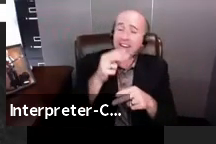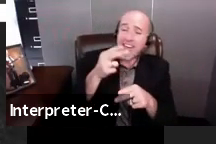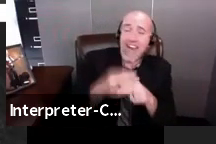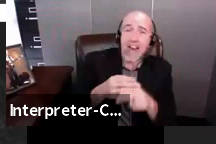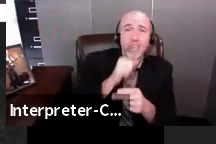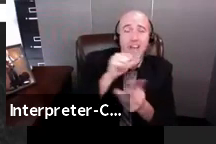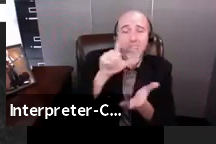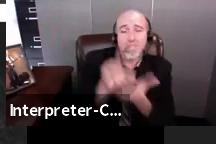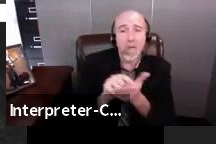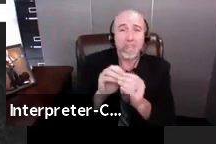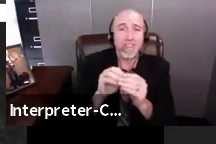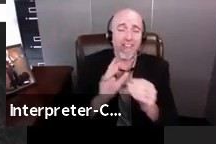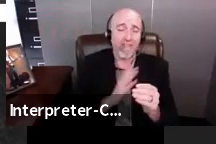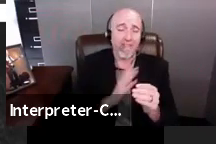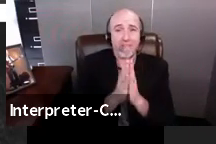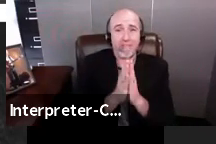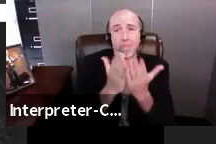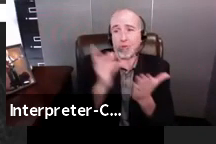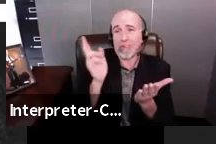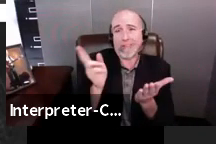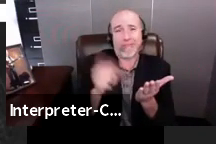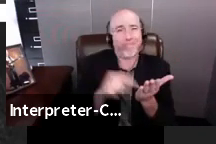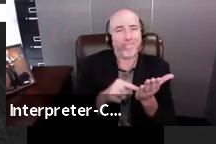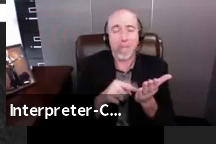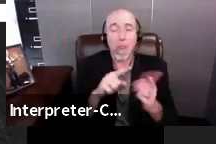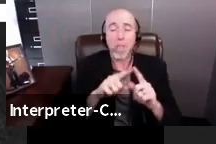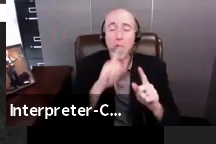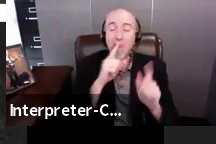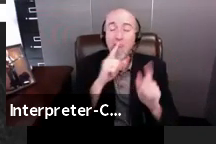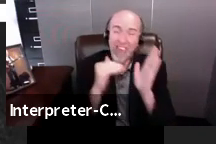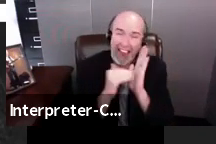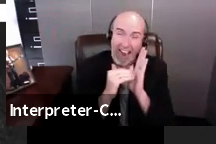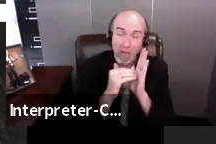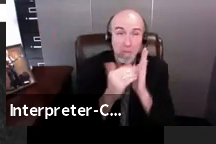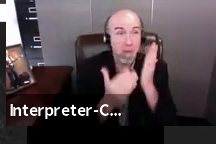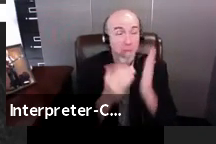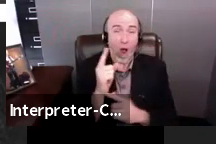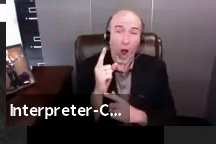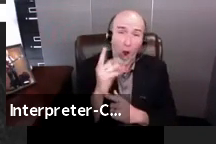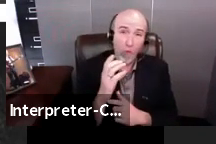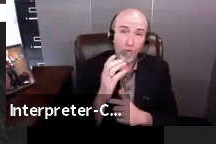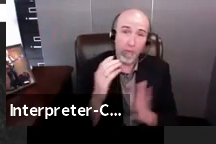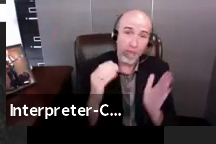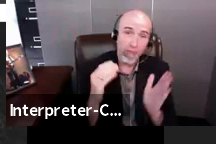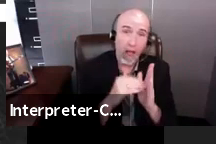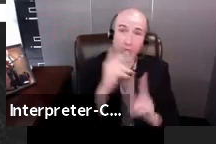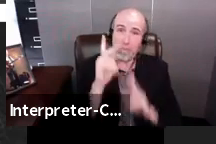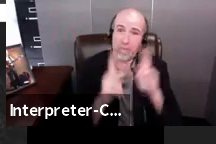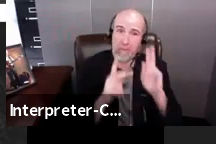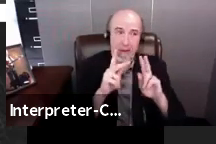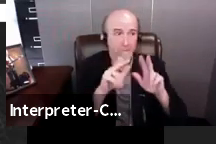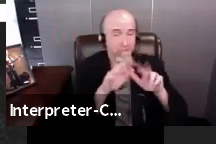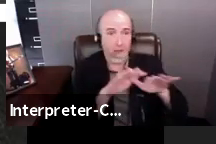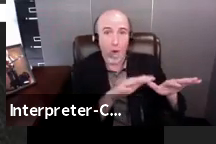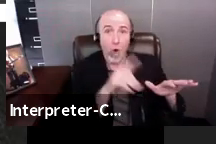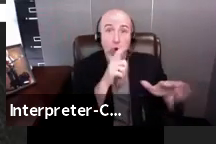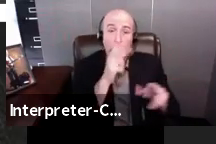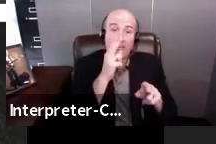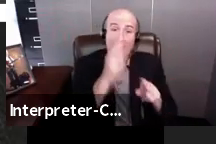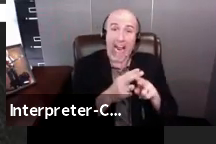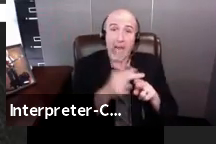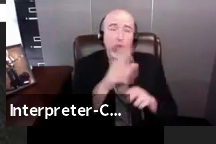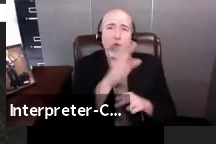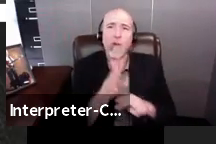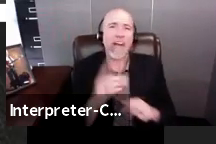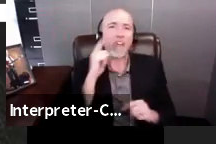the books, but there are thousands, if not hundreds of thousands, of people whose names you'll never